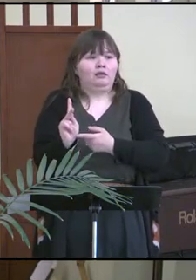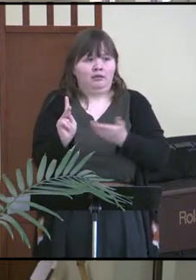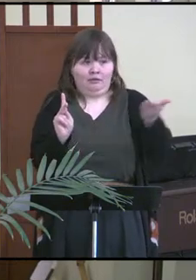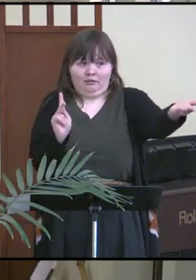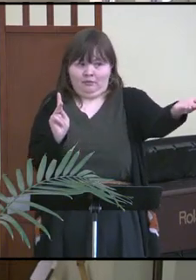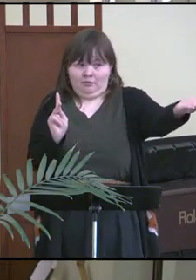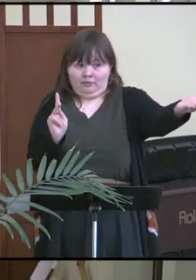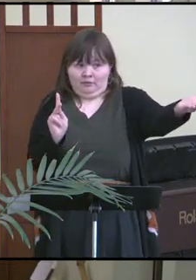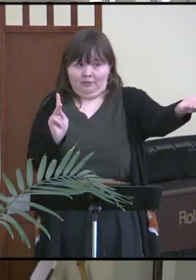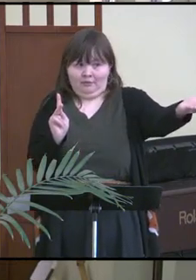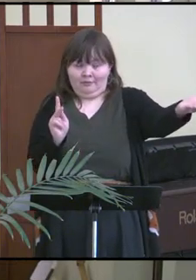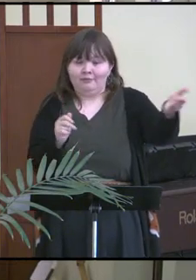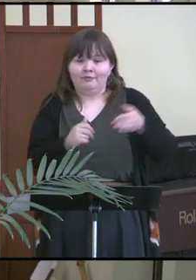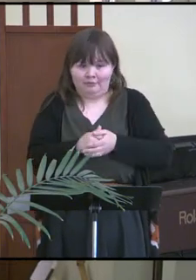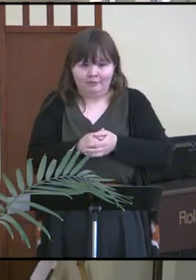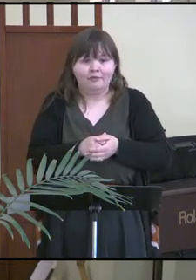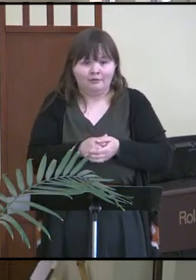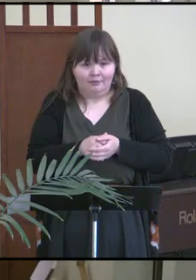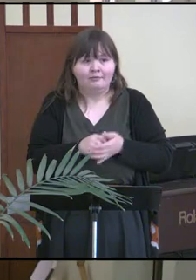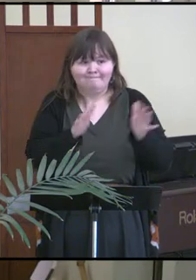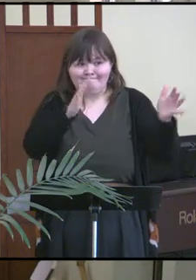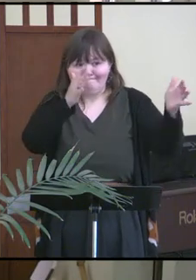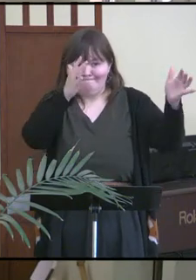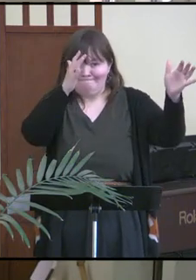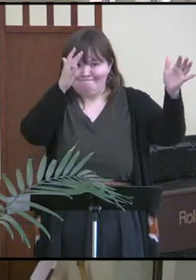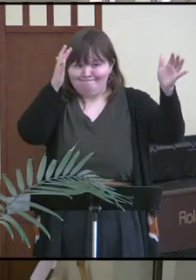Nick. Oh, this is Nick, yes. Thanks for being here, Nick.